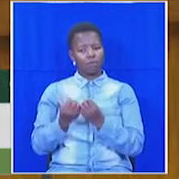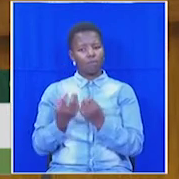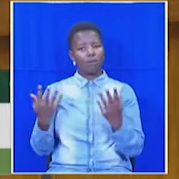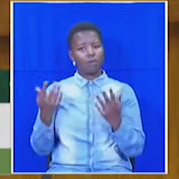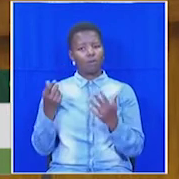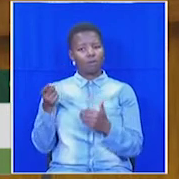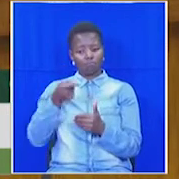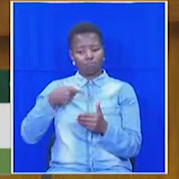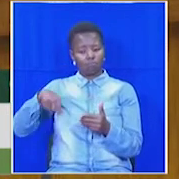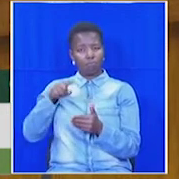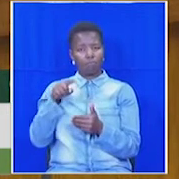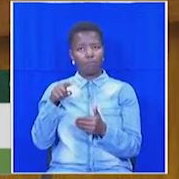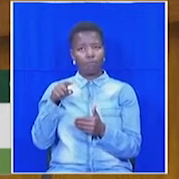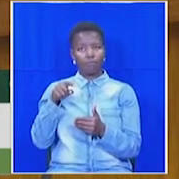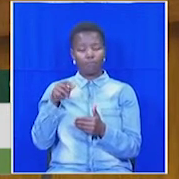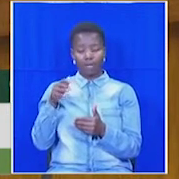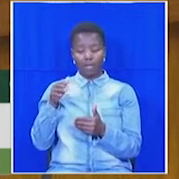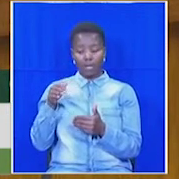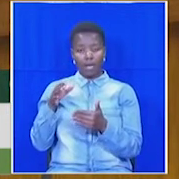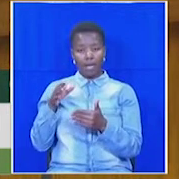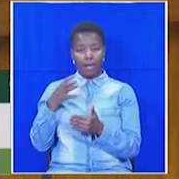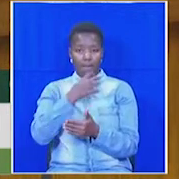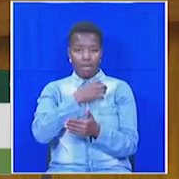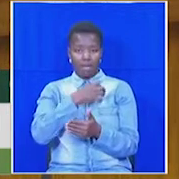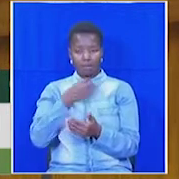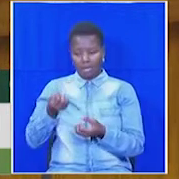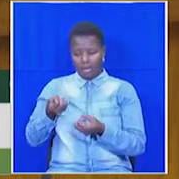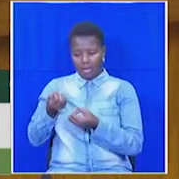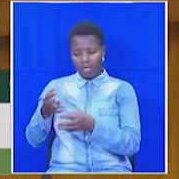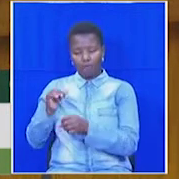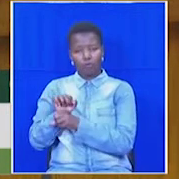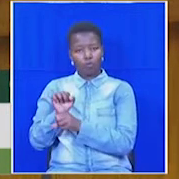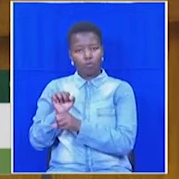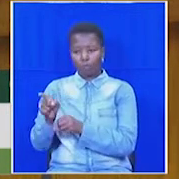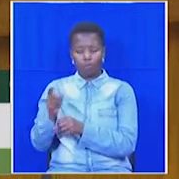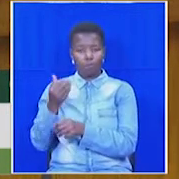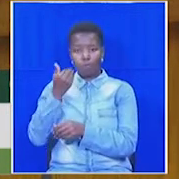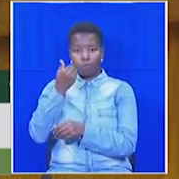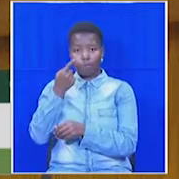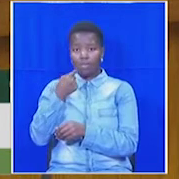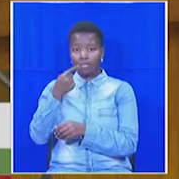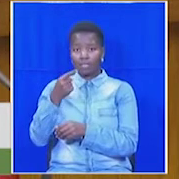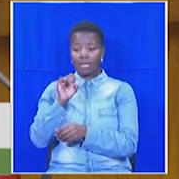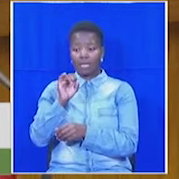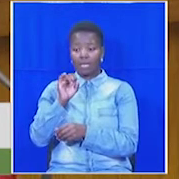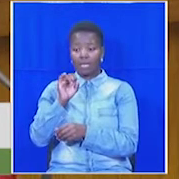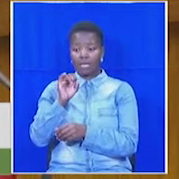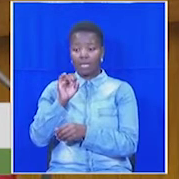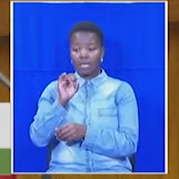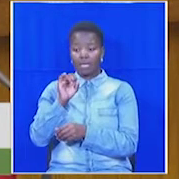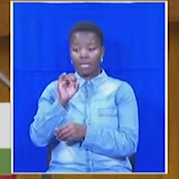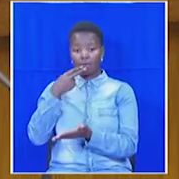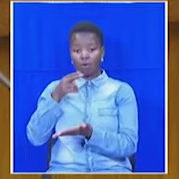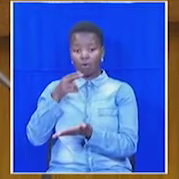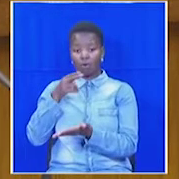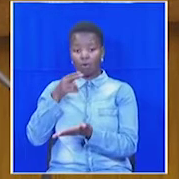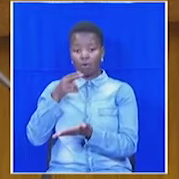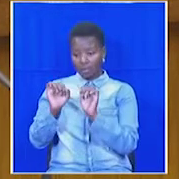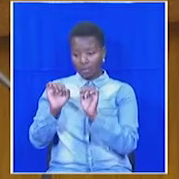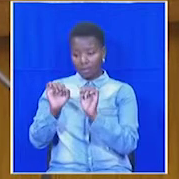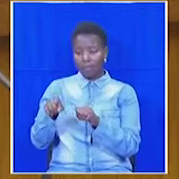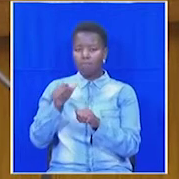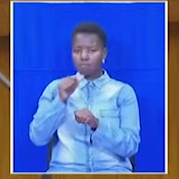who are more honorable were offered your job on the condition that they turn a blind eye to the looting and